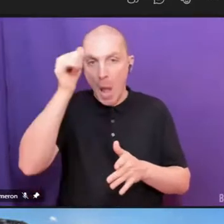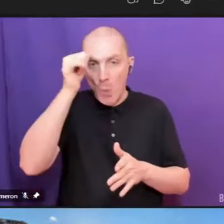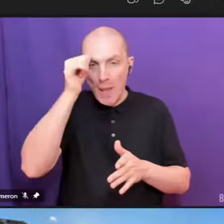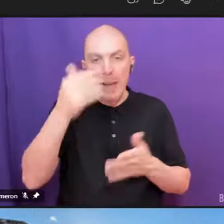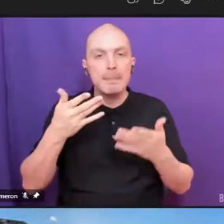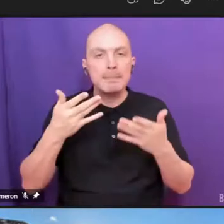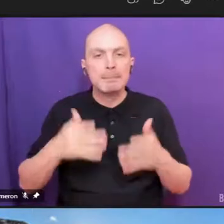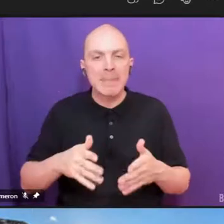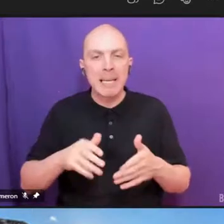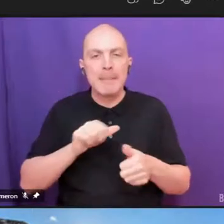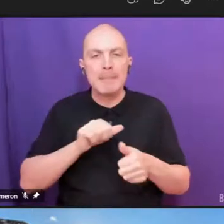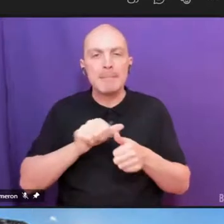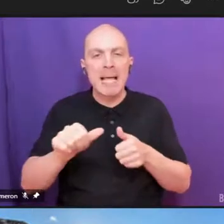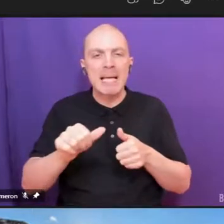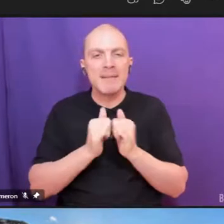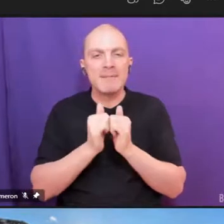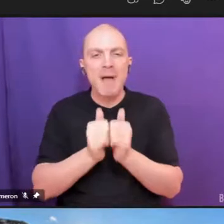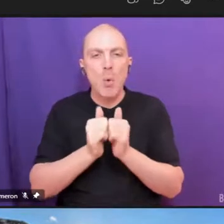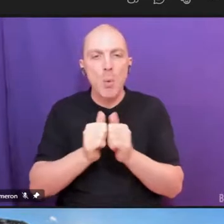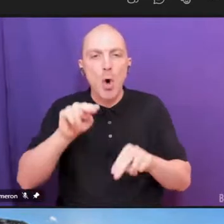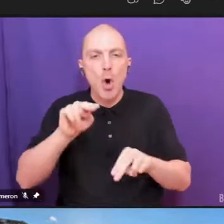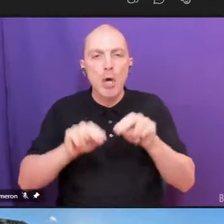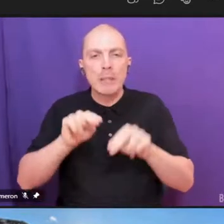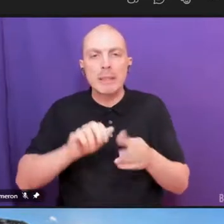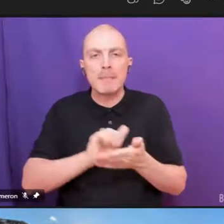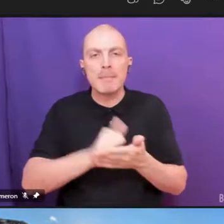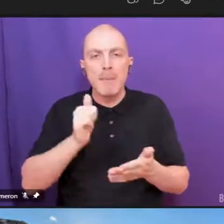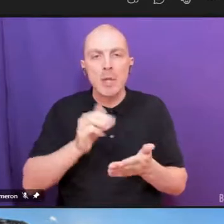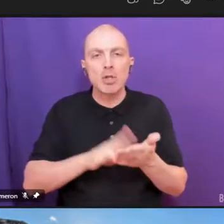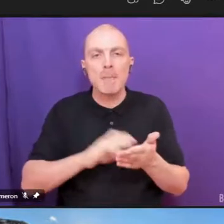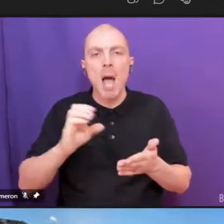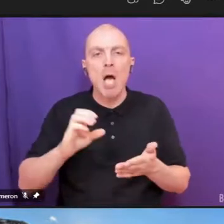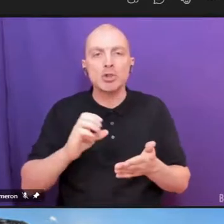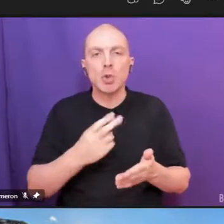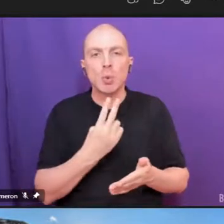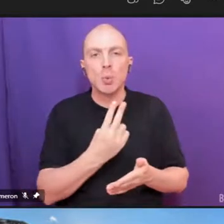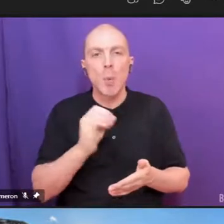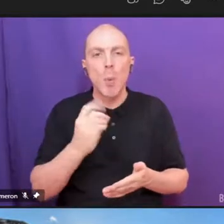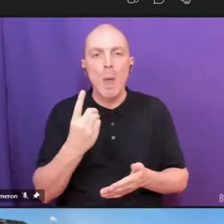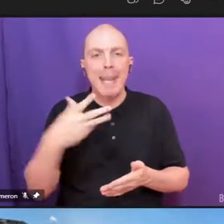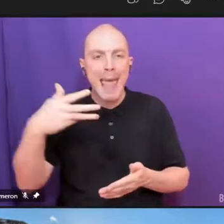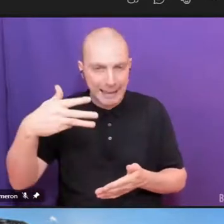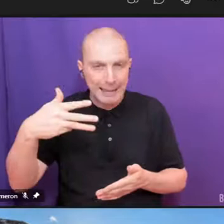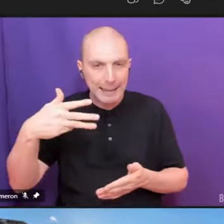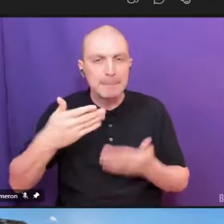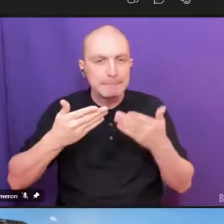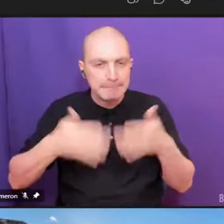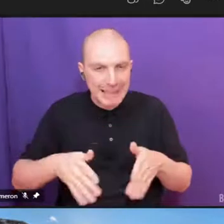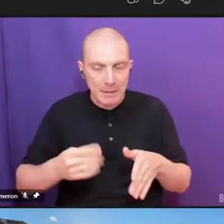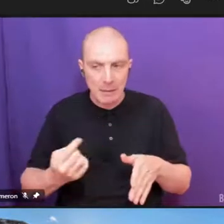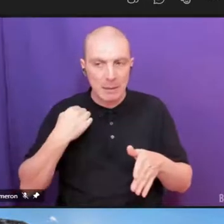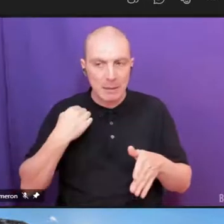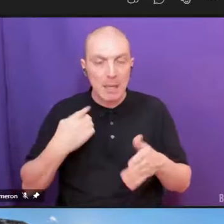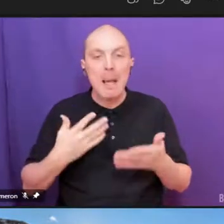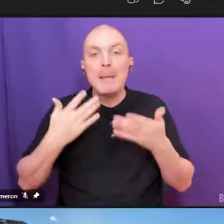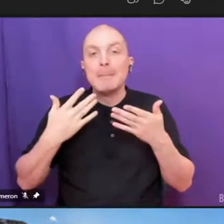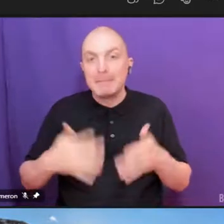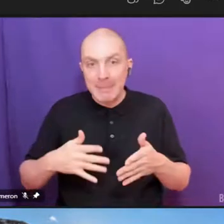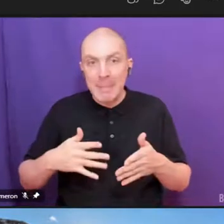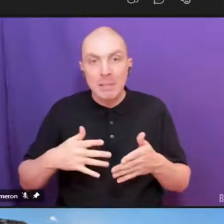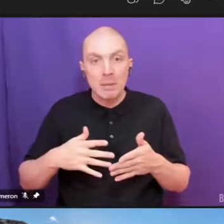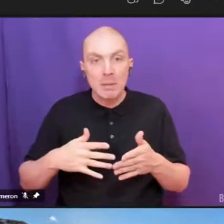audit that was published in March of 2019. There were a number of recommendations raised as part of this